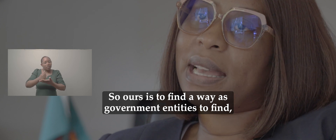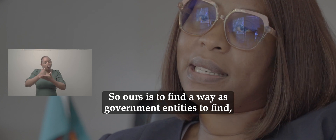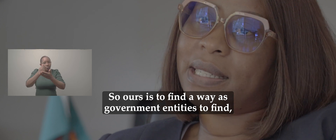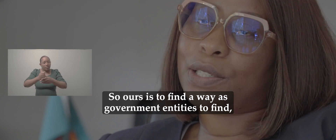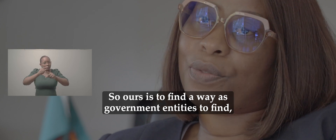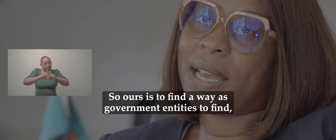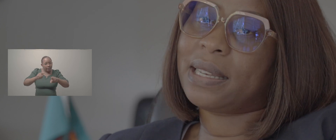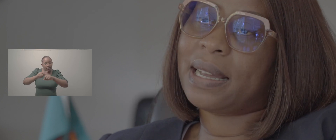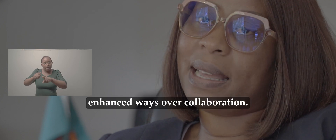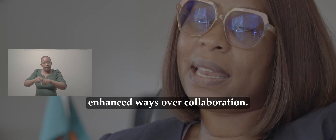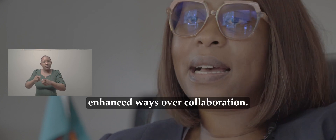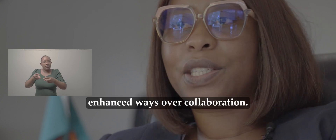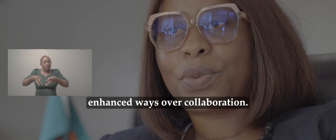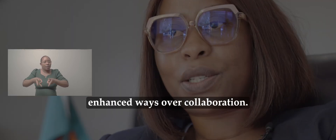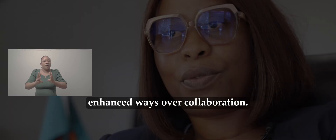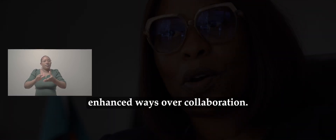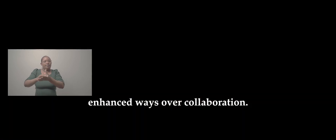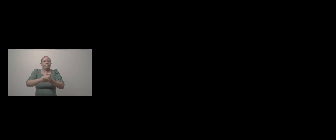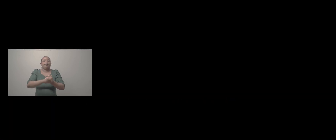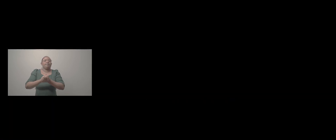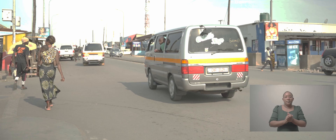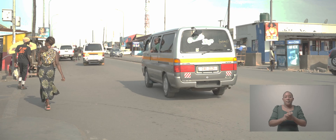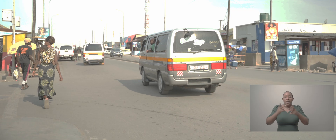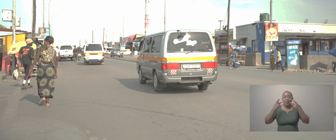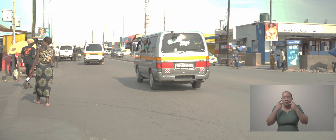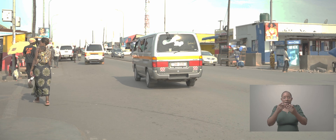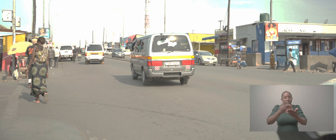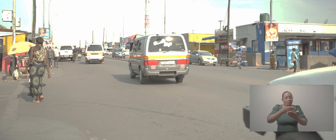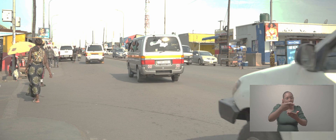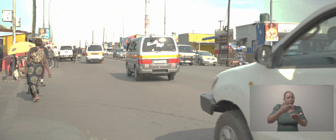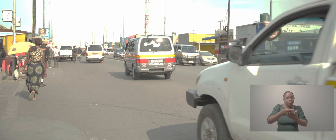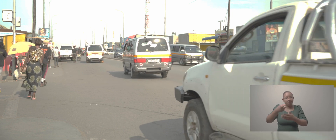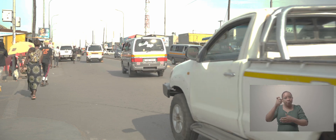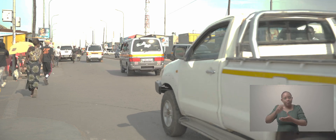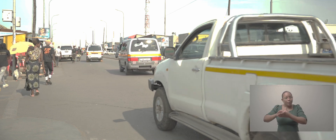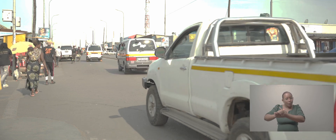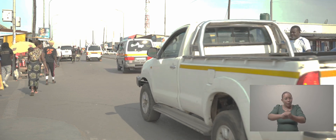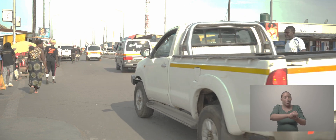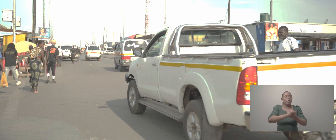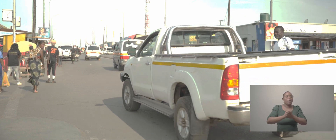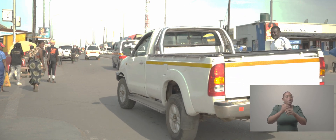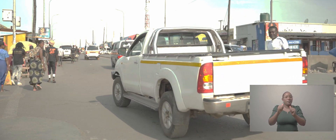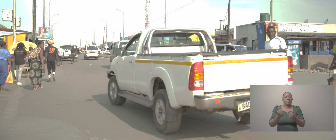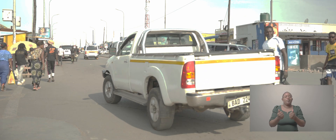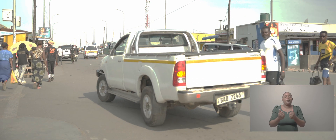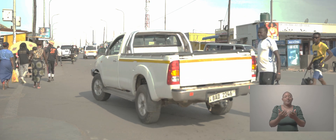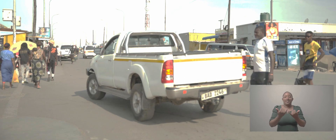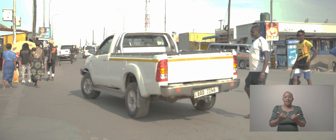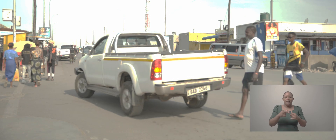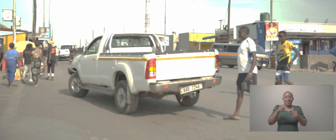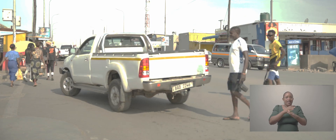government entities to find enhanced ways of collaborating. A well-coordinated public procurement system is essential for the development